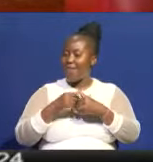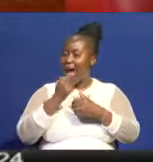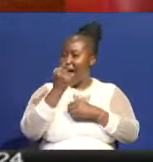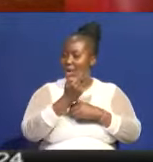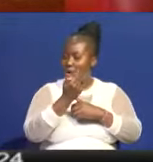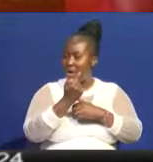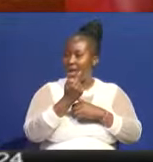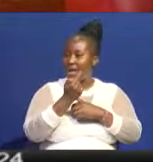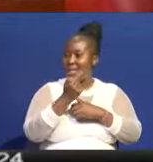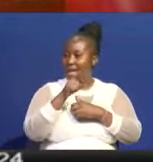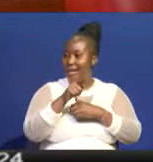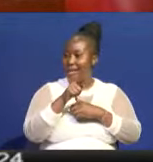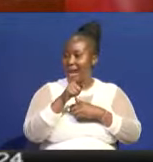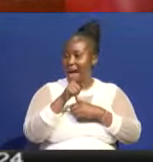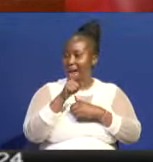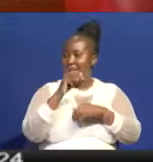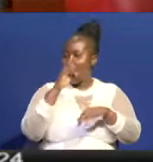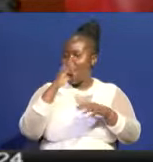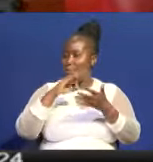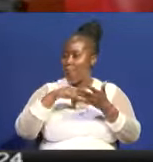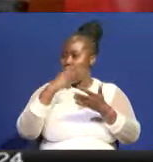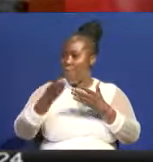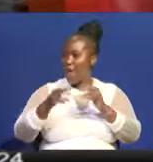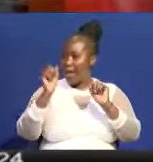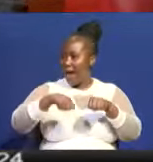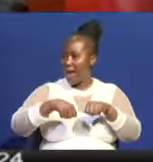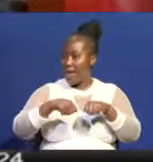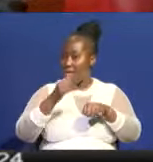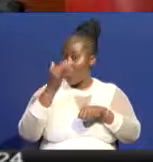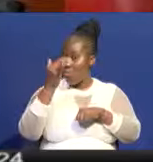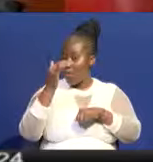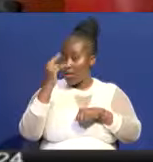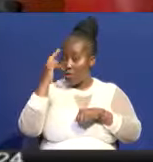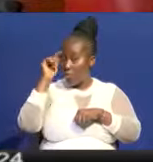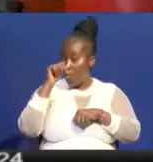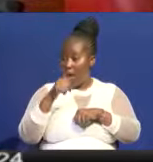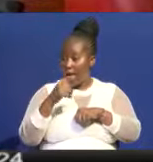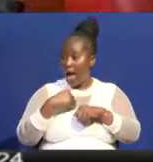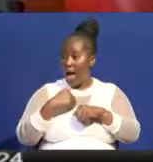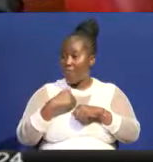should actually fail. For that reason, and